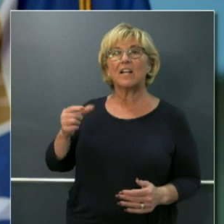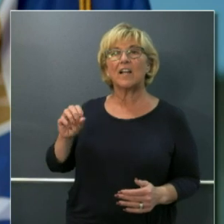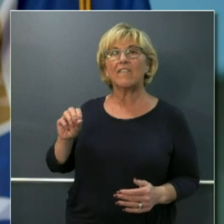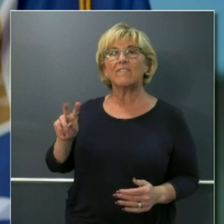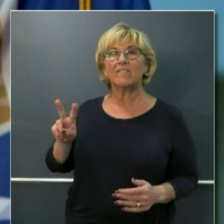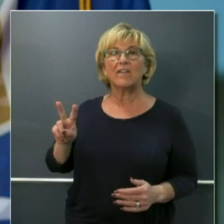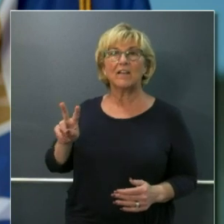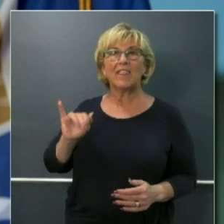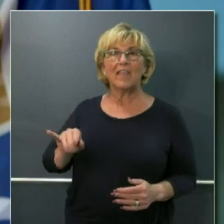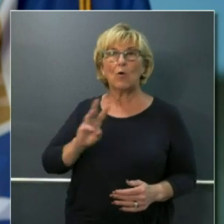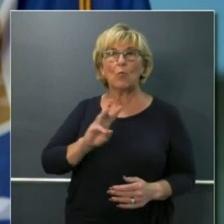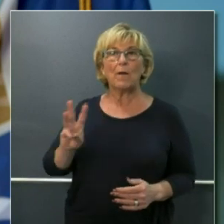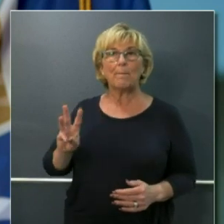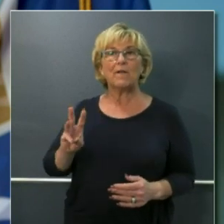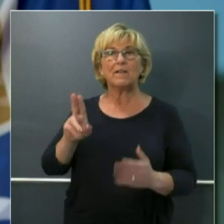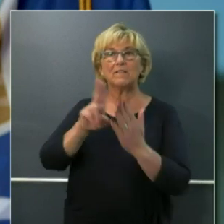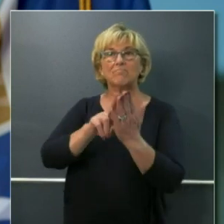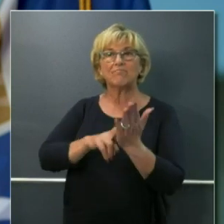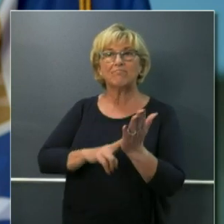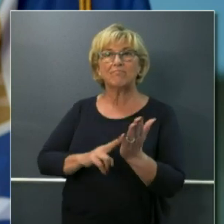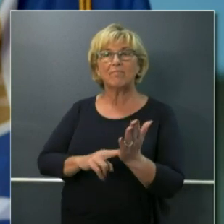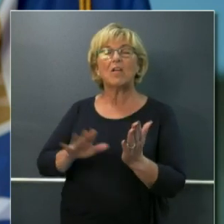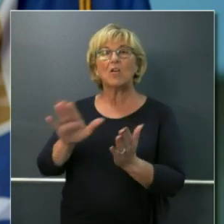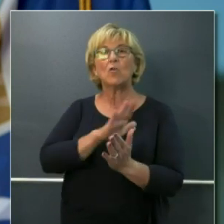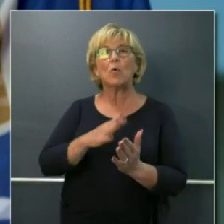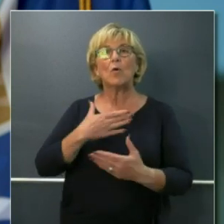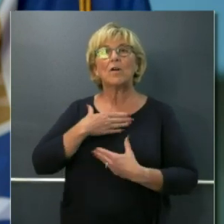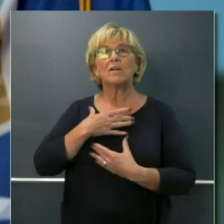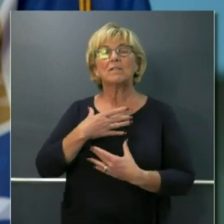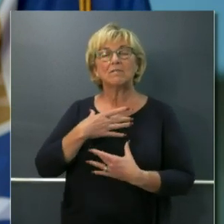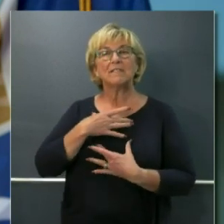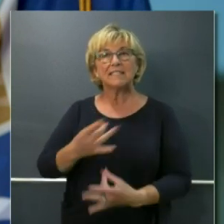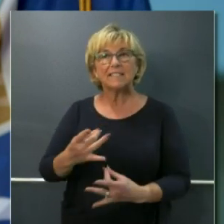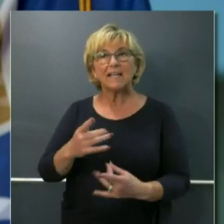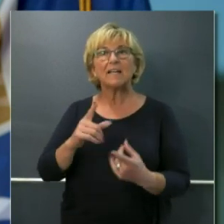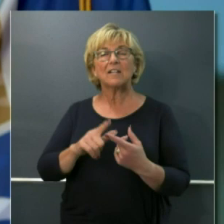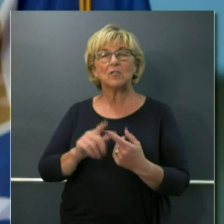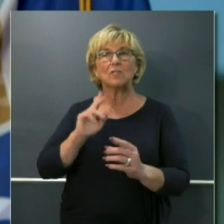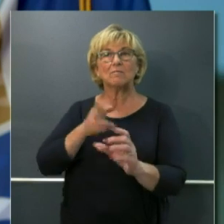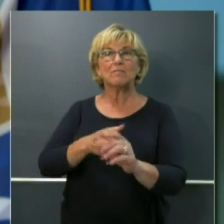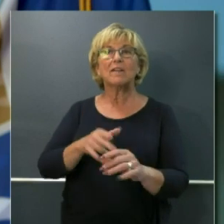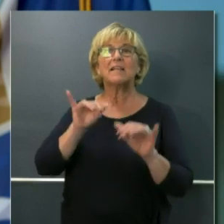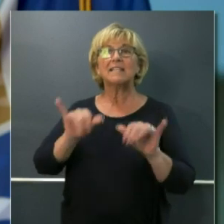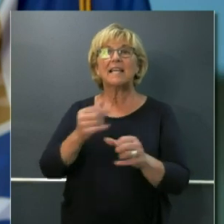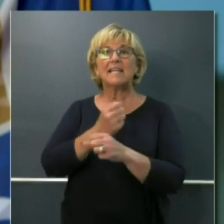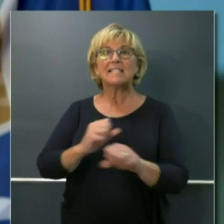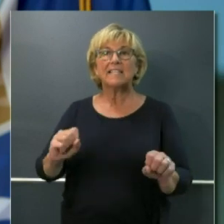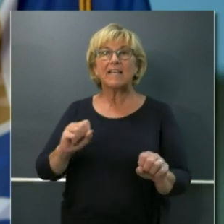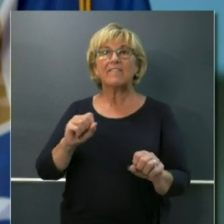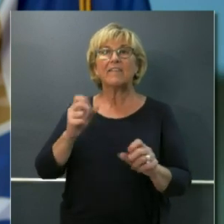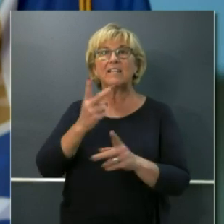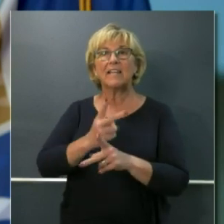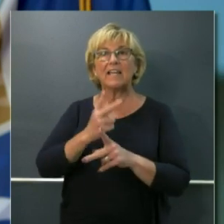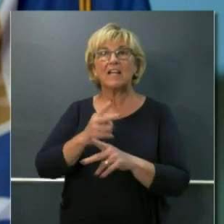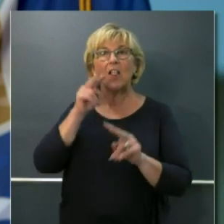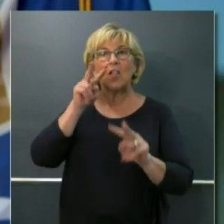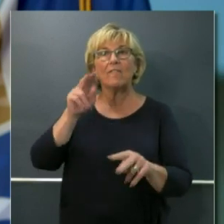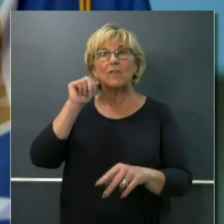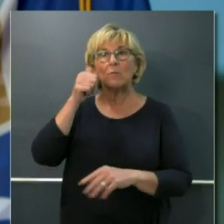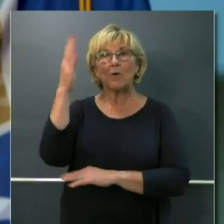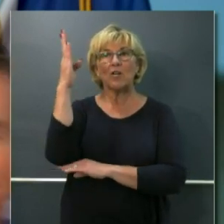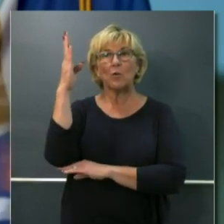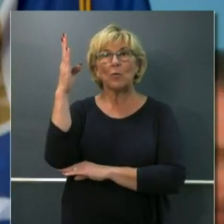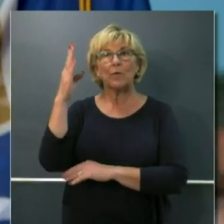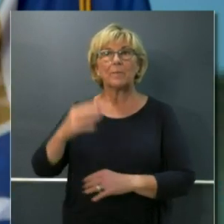californiansforall.ca.gov website, and share your passion with real action. Take care, everybody. Stay safe. Look forward to seeing you tomorrow at noon.